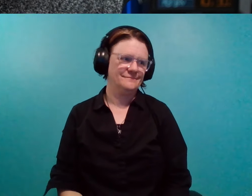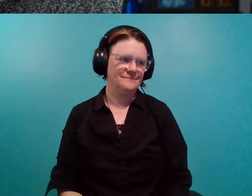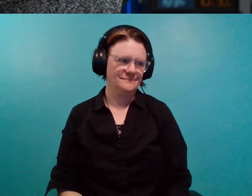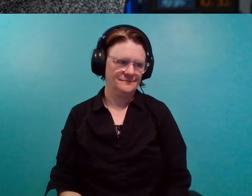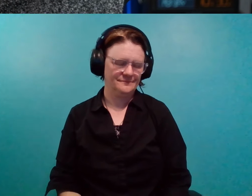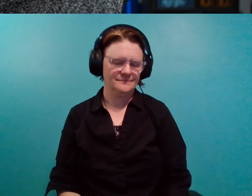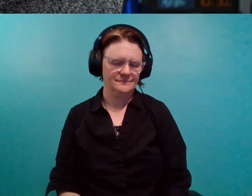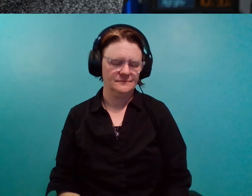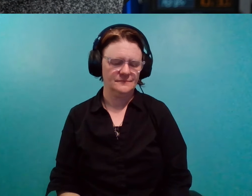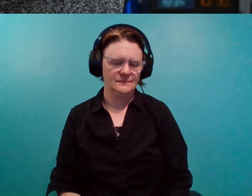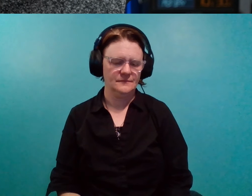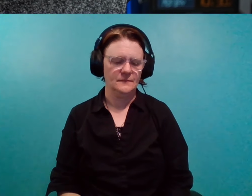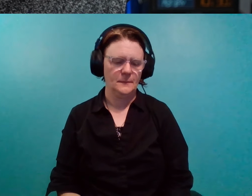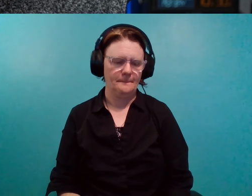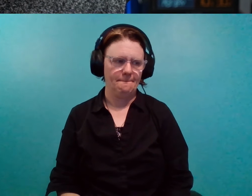They